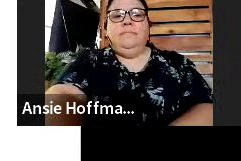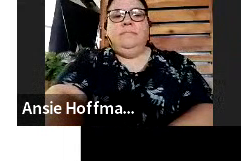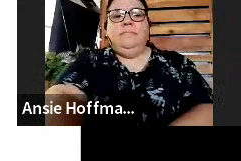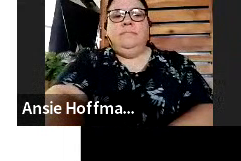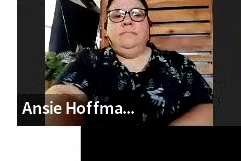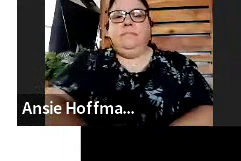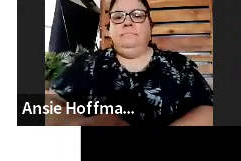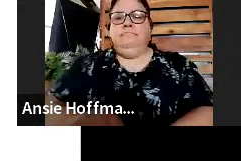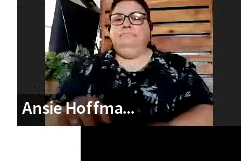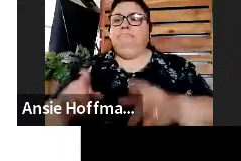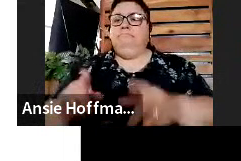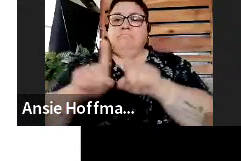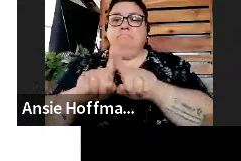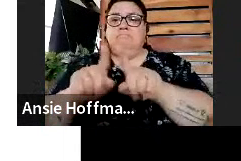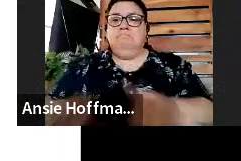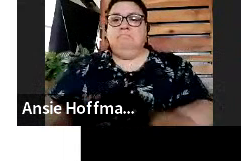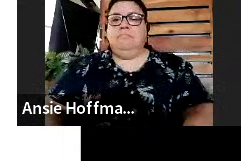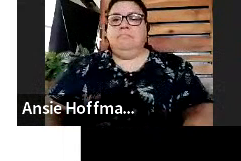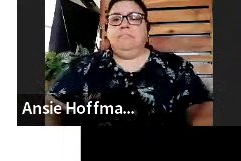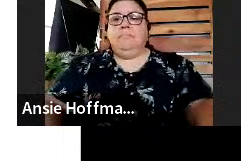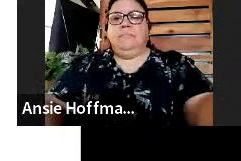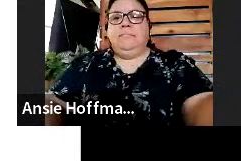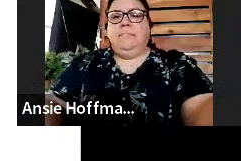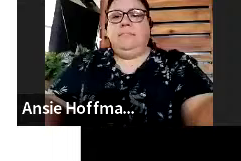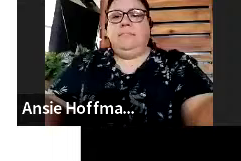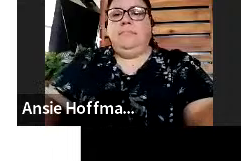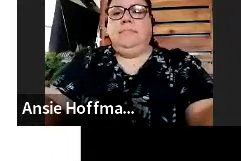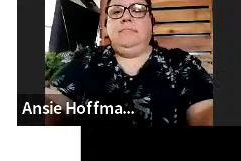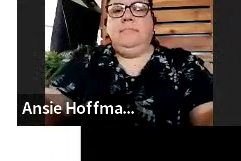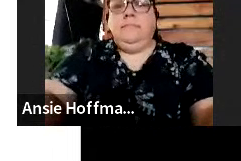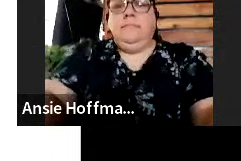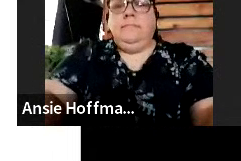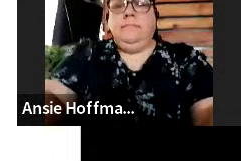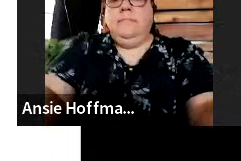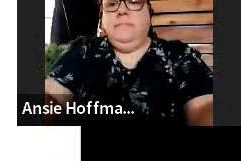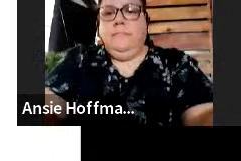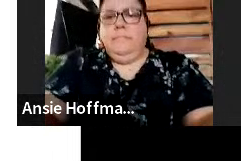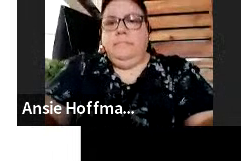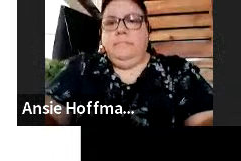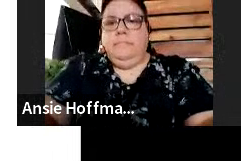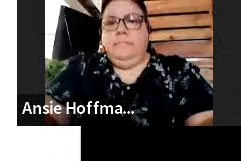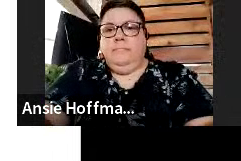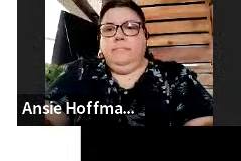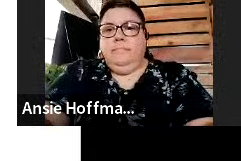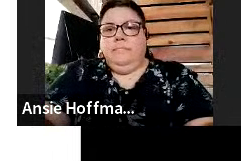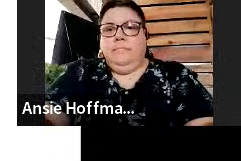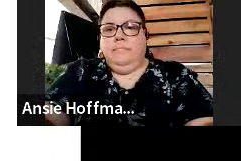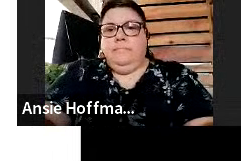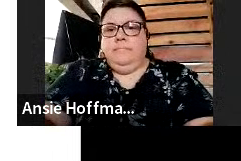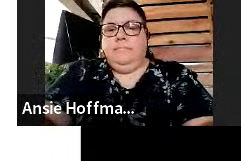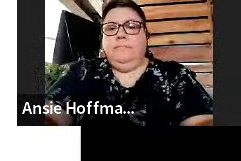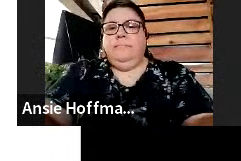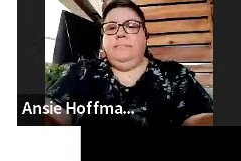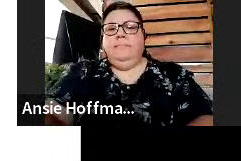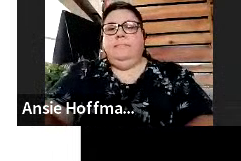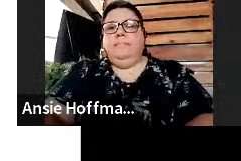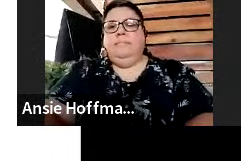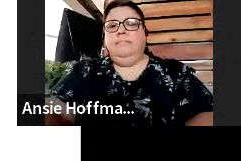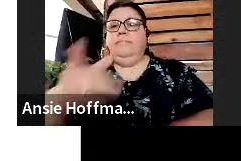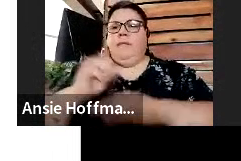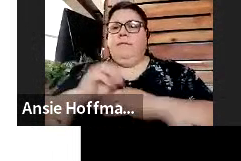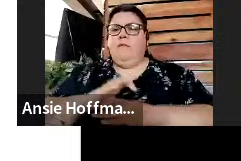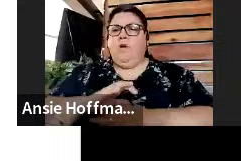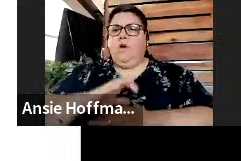for instance, you have went through the harmonized system, you have gained confidence in classifying your own